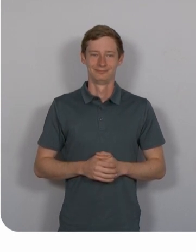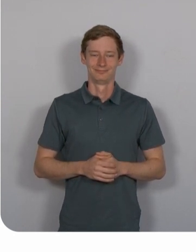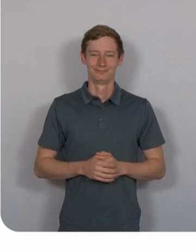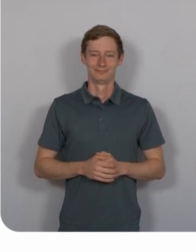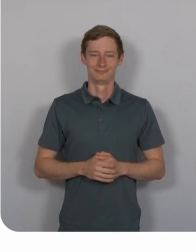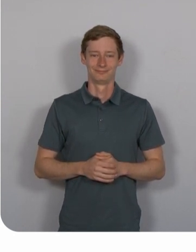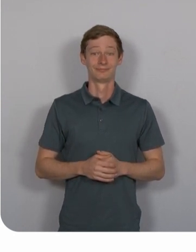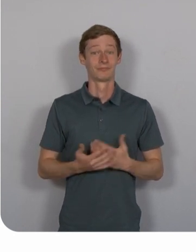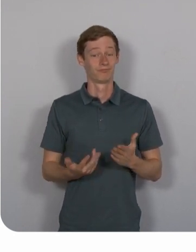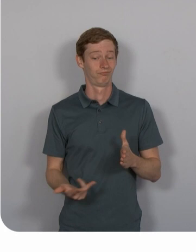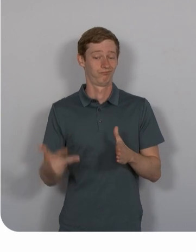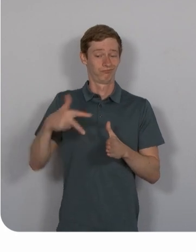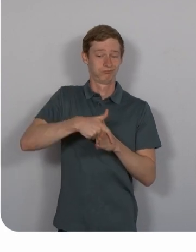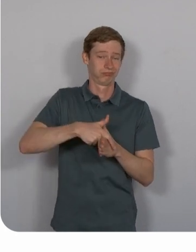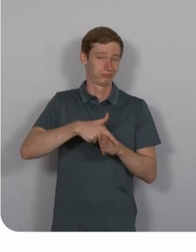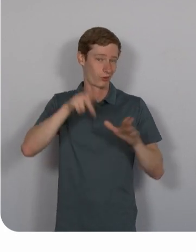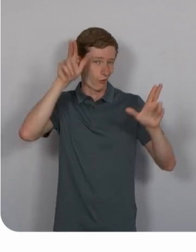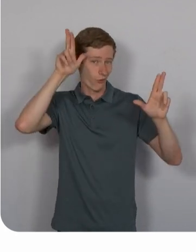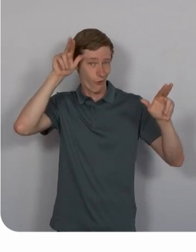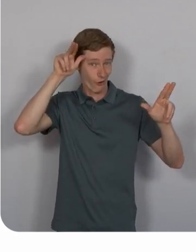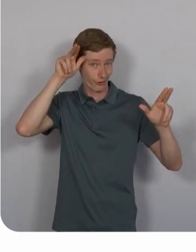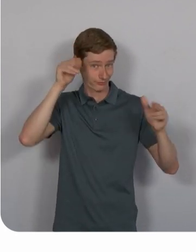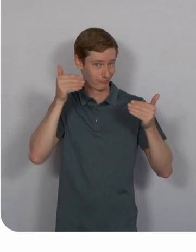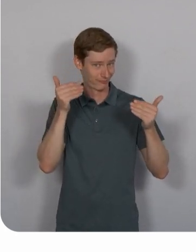Let's get on a horse.